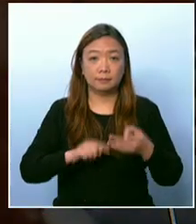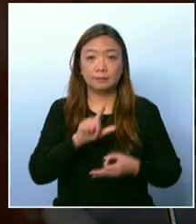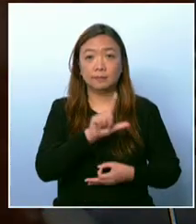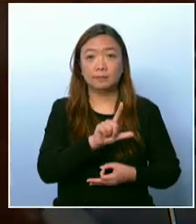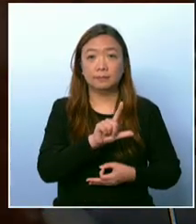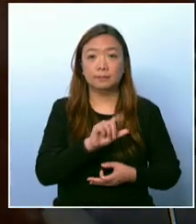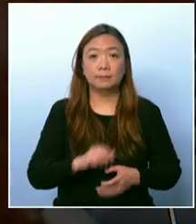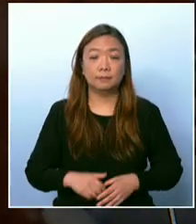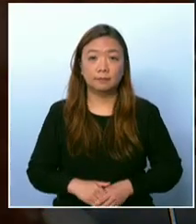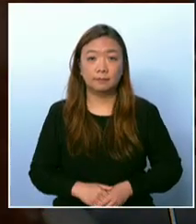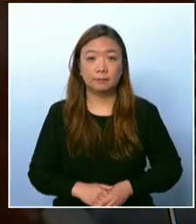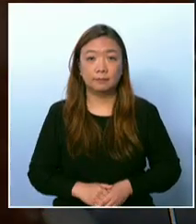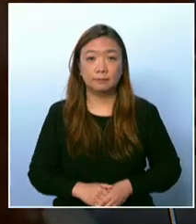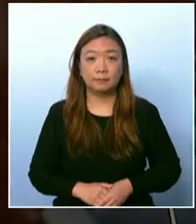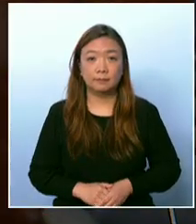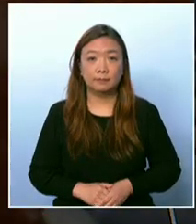Starry Lee.